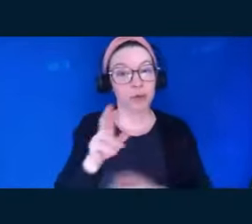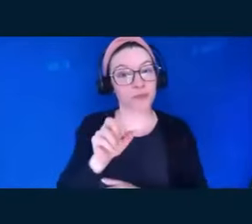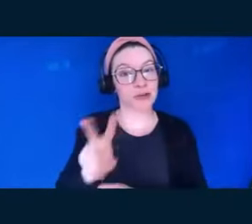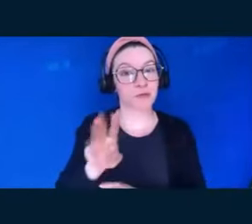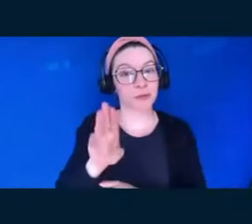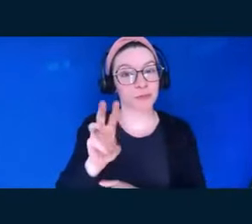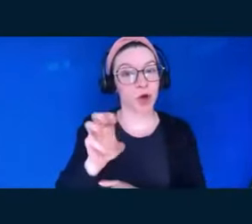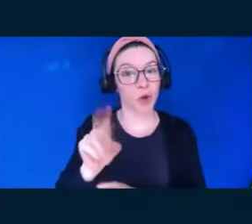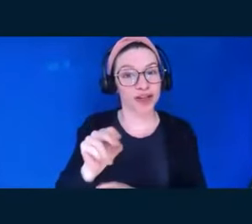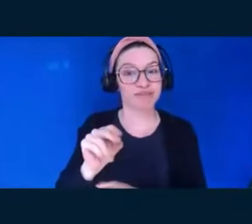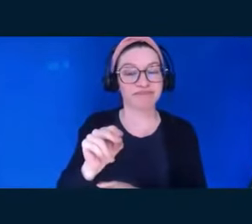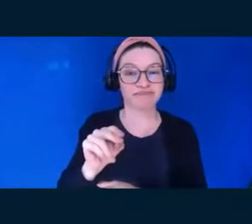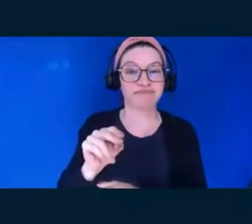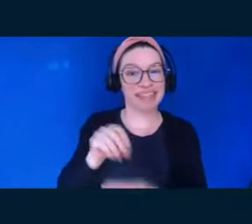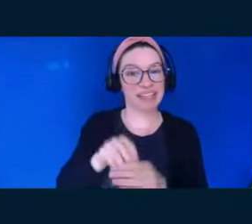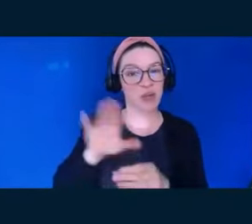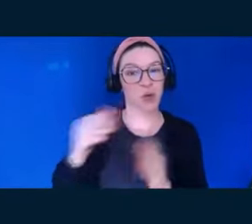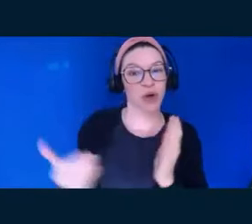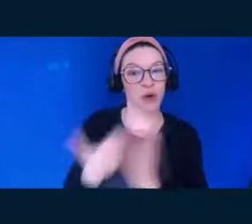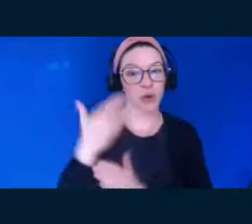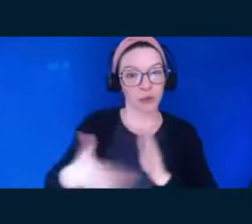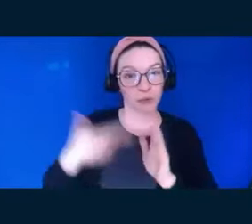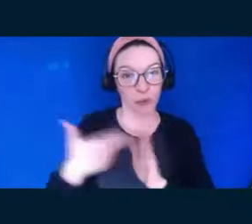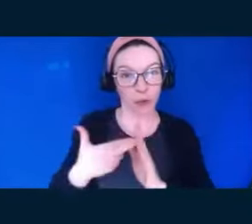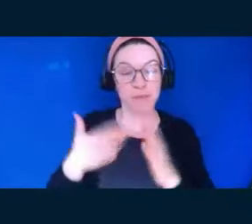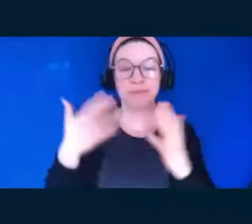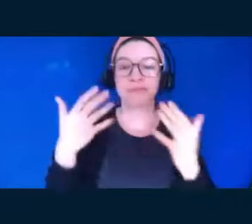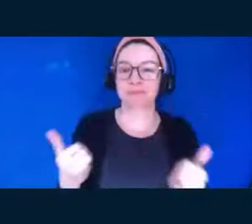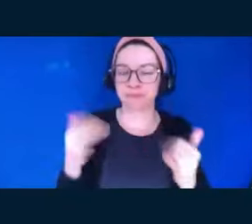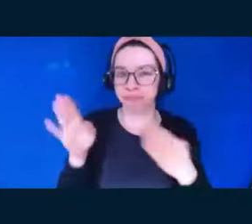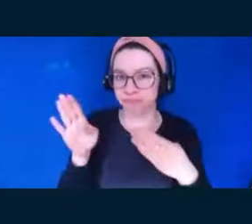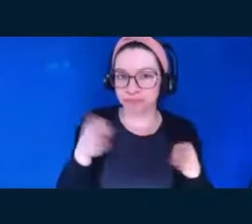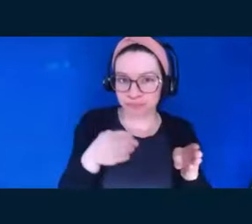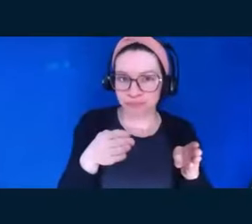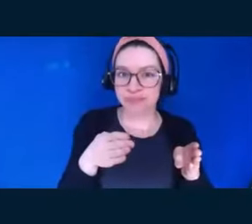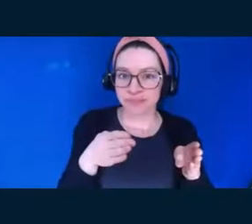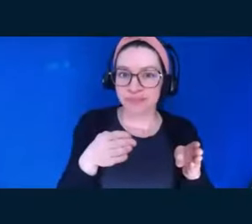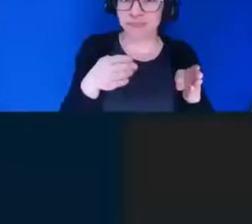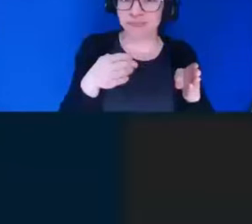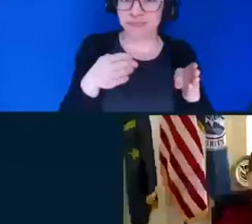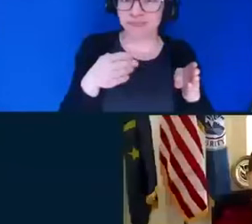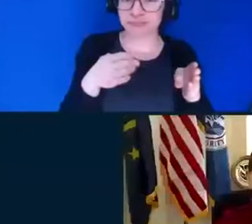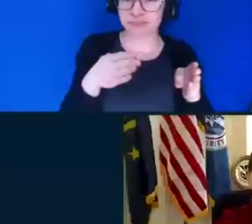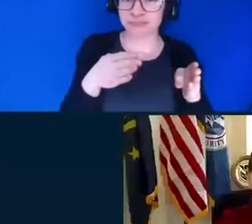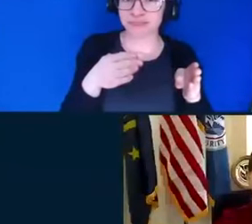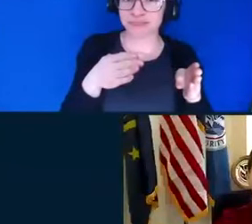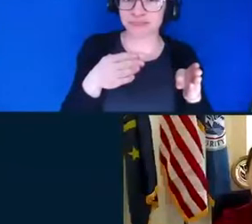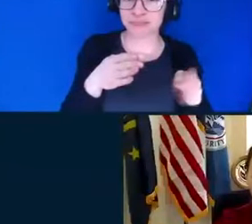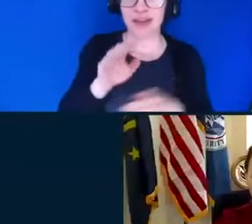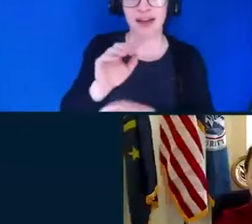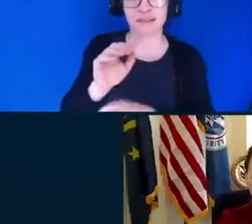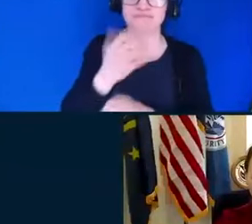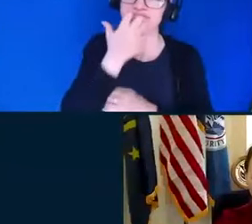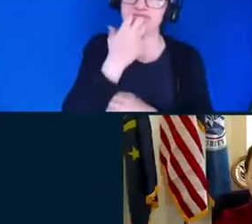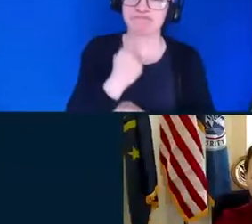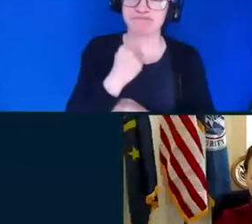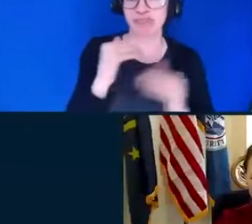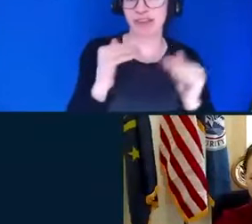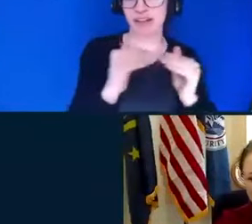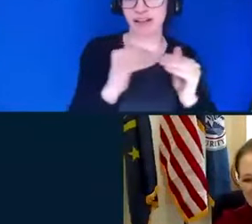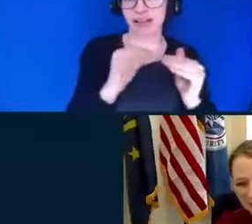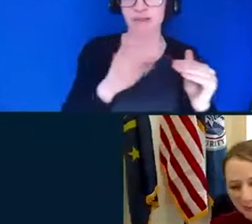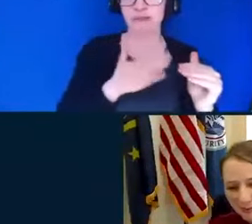role. With that, allow us now to turn our attention over to a dear colleague of mine within the